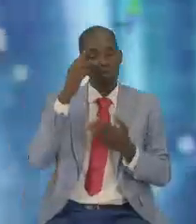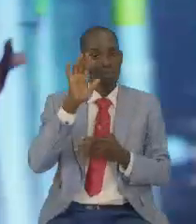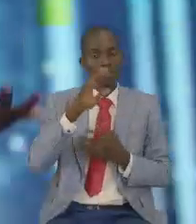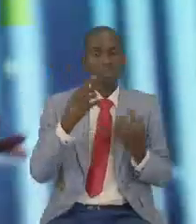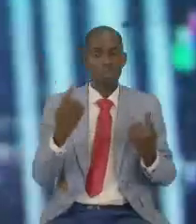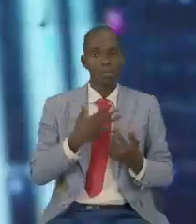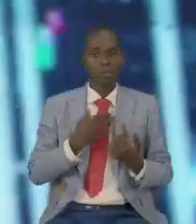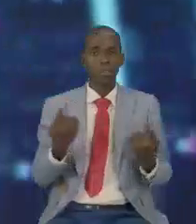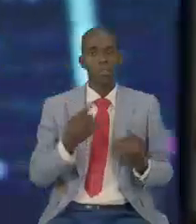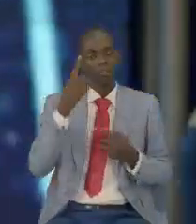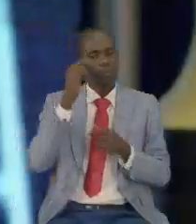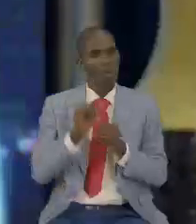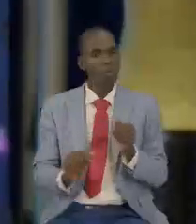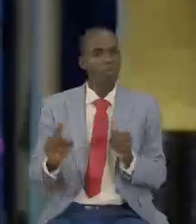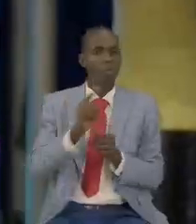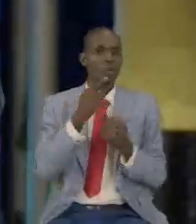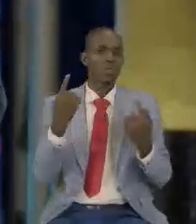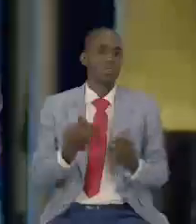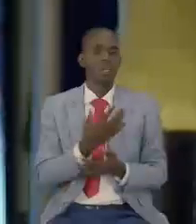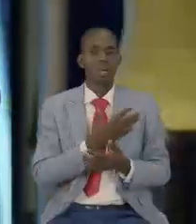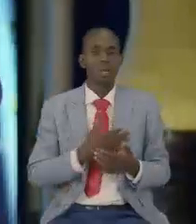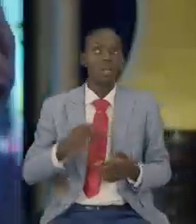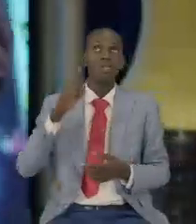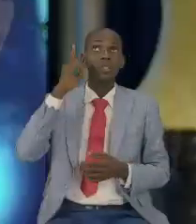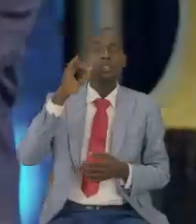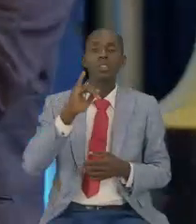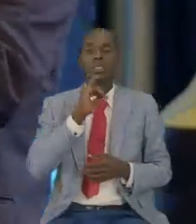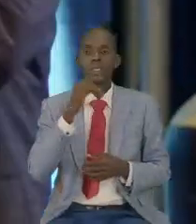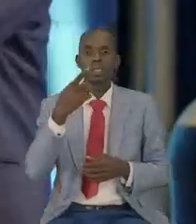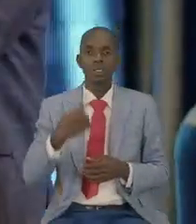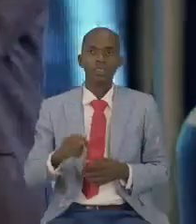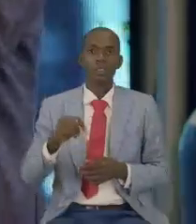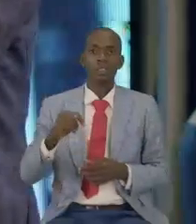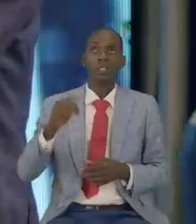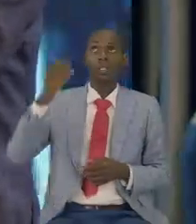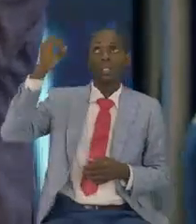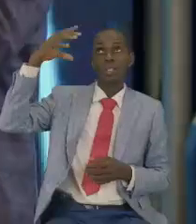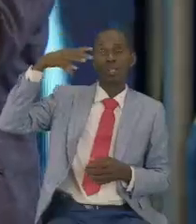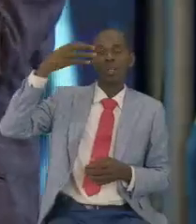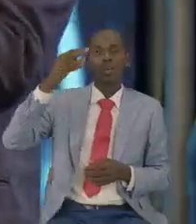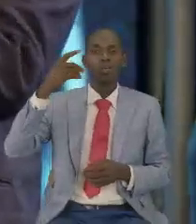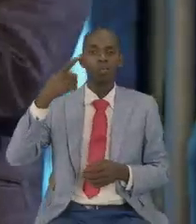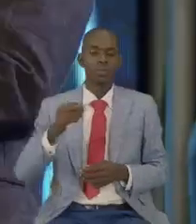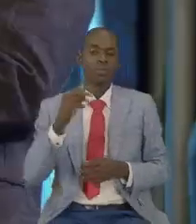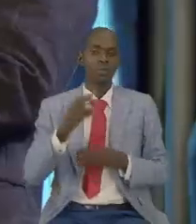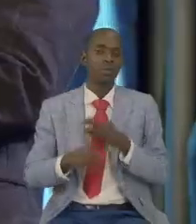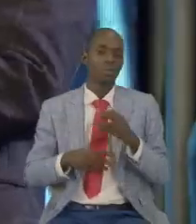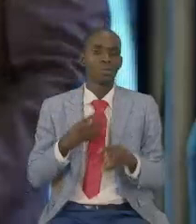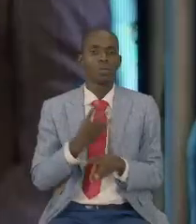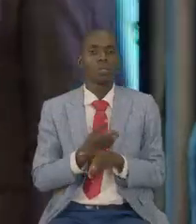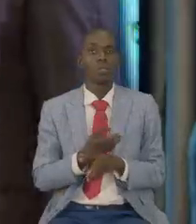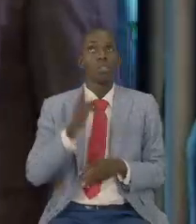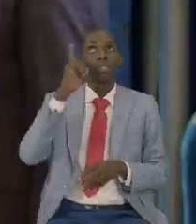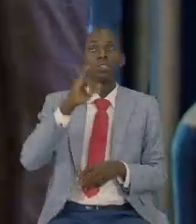the lamb, the light of the world, is the one that shines the light on our